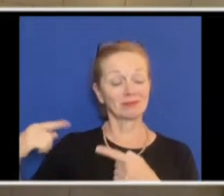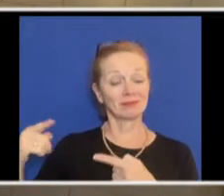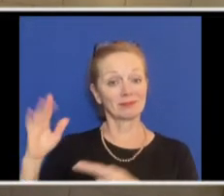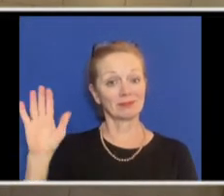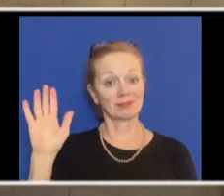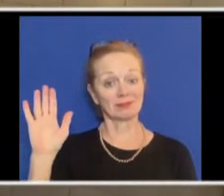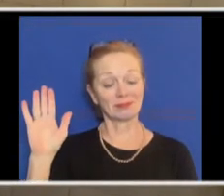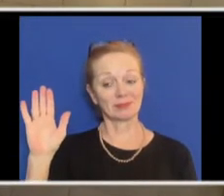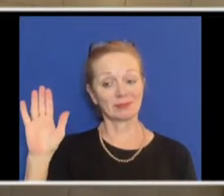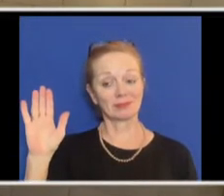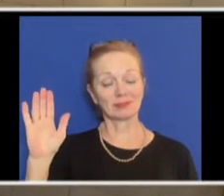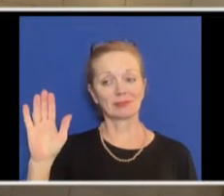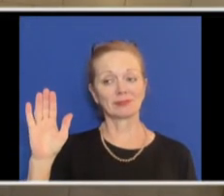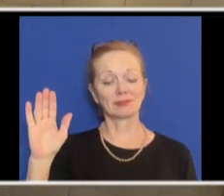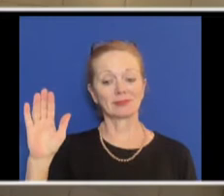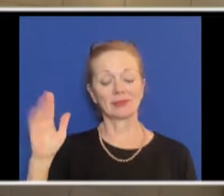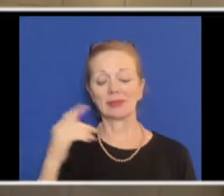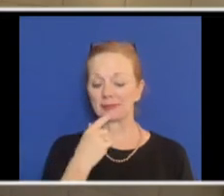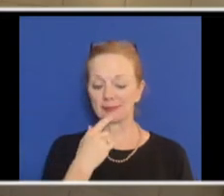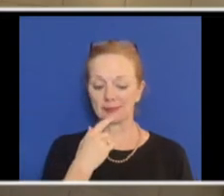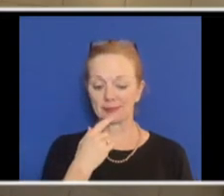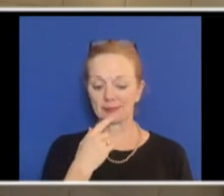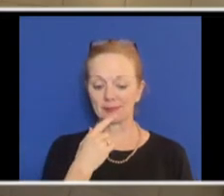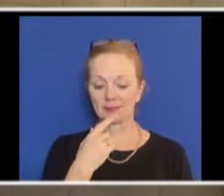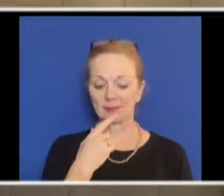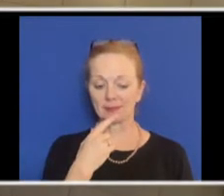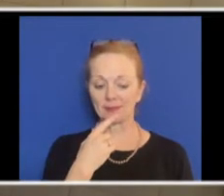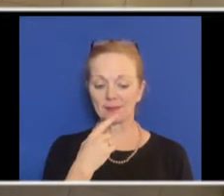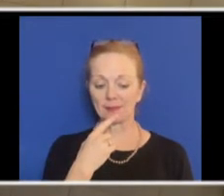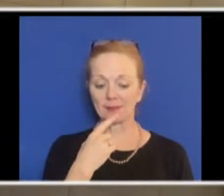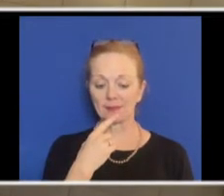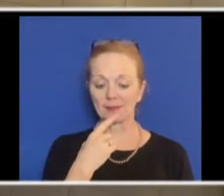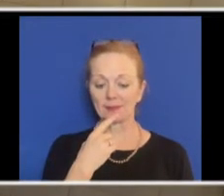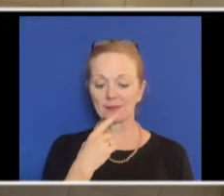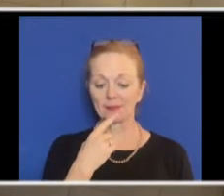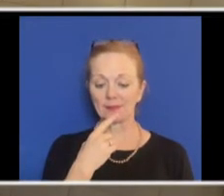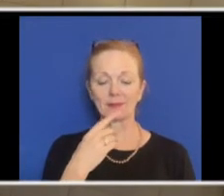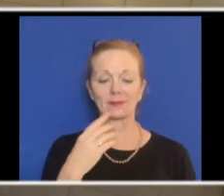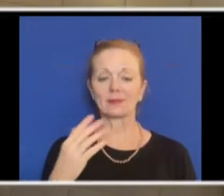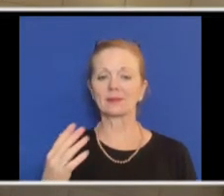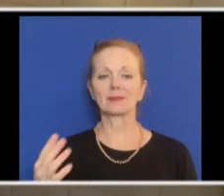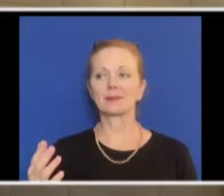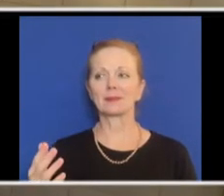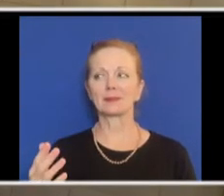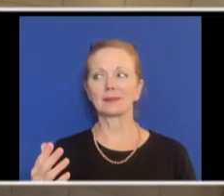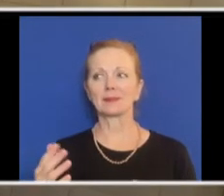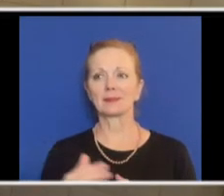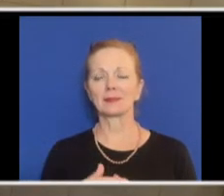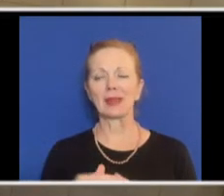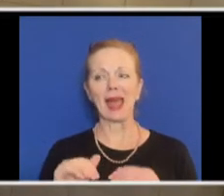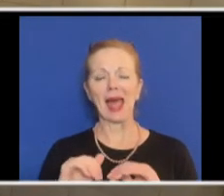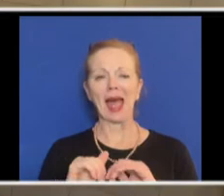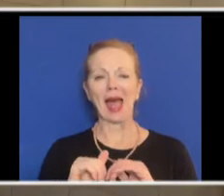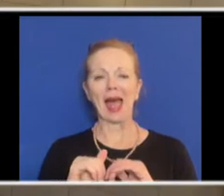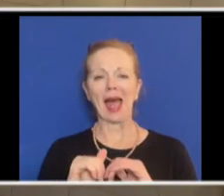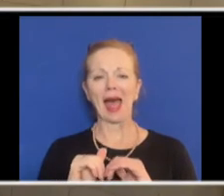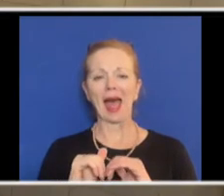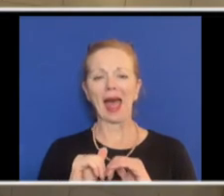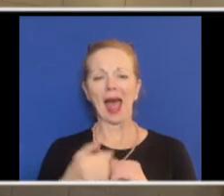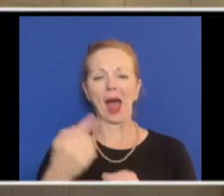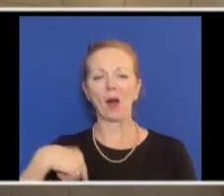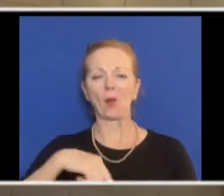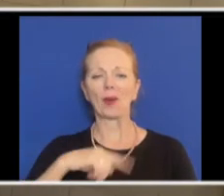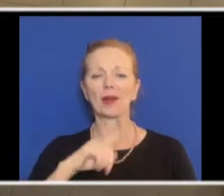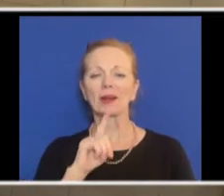what can I not what um what is what is how are we allowed to or not allowed to ask